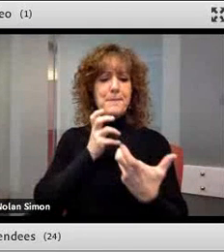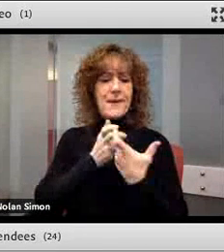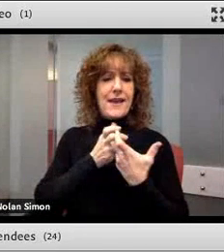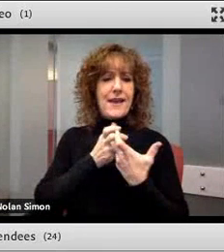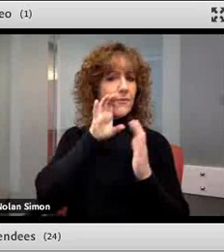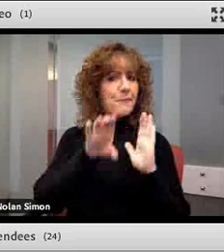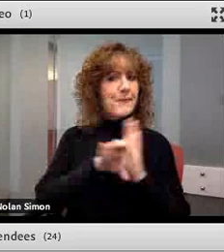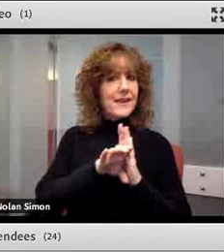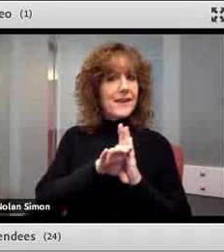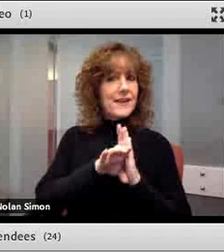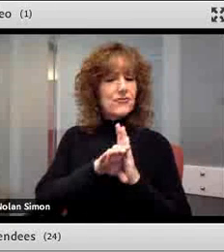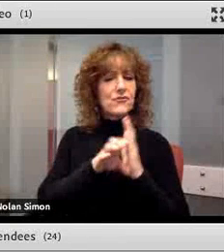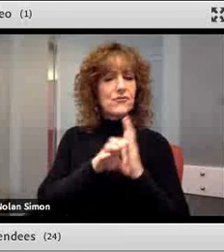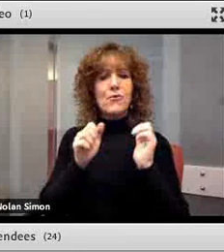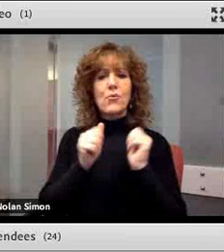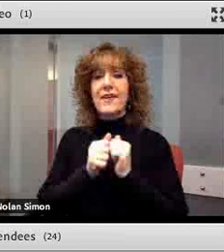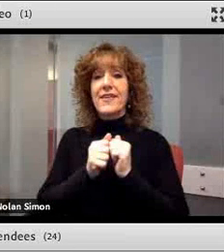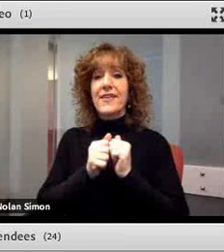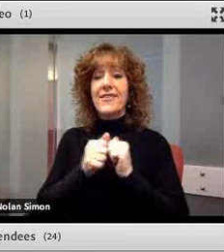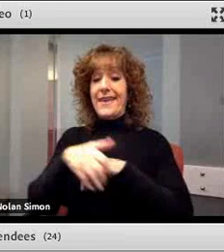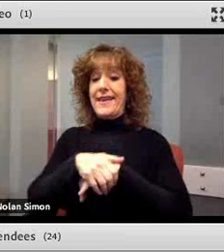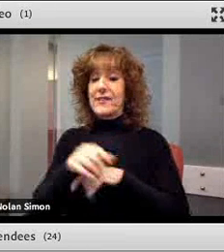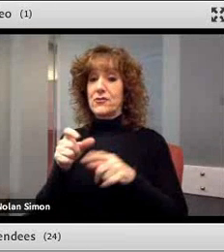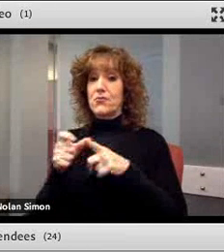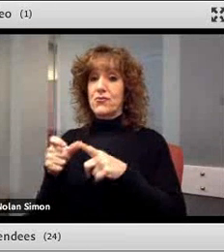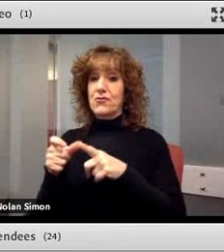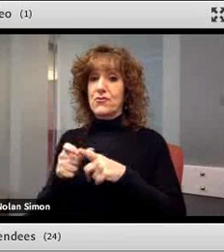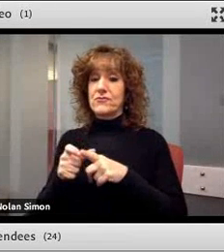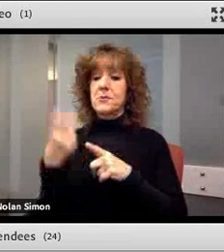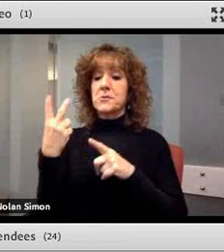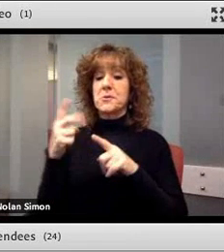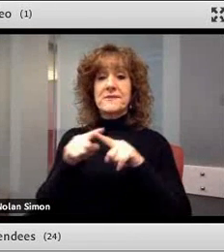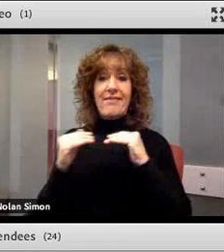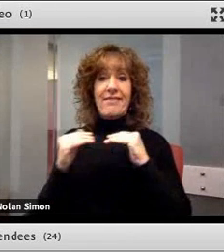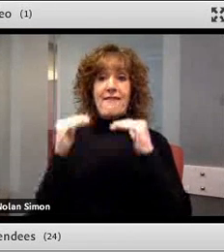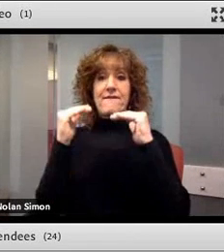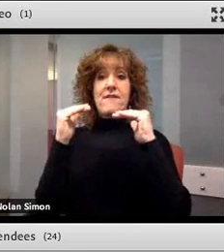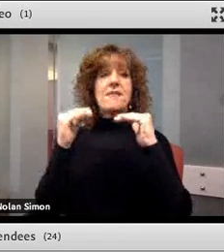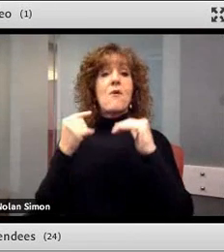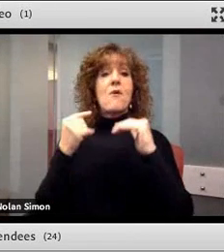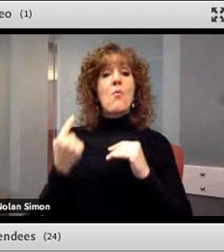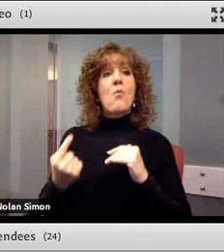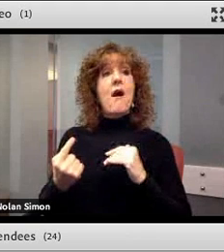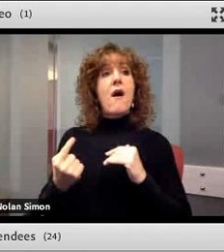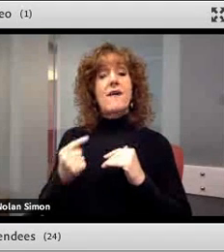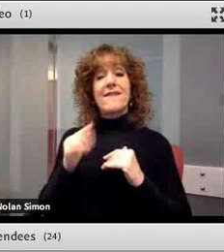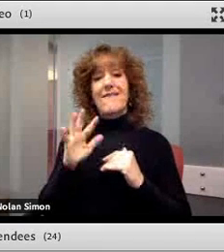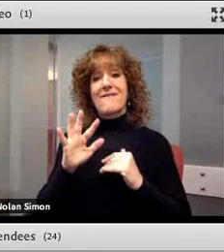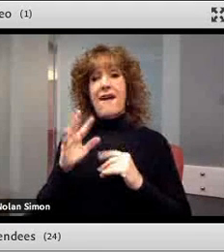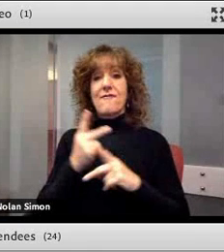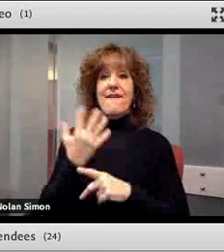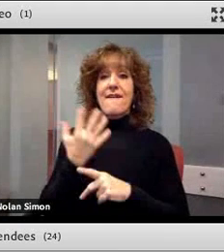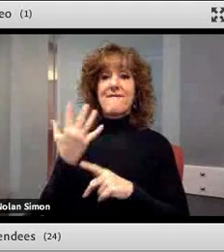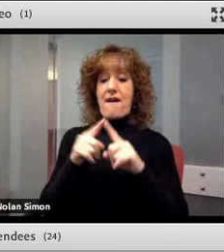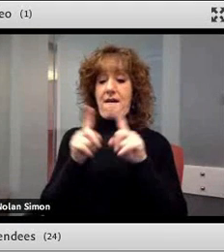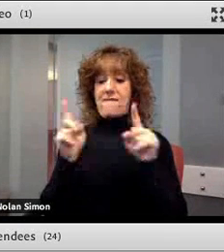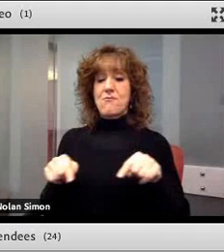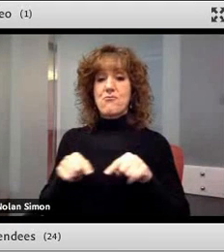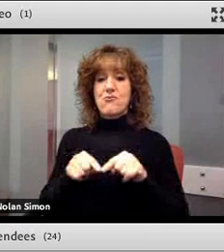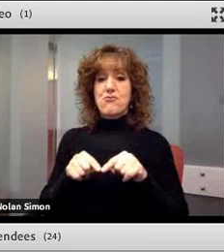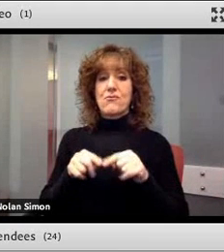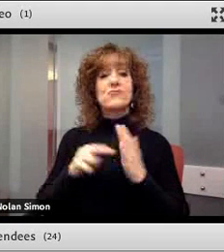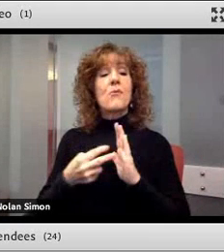of signs with English words. And you can play at 2 levels of difficulty. So one would be a 5x5 game board. So